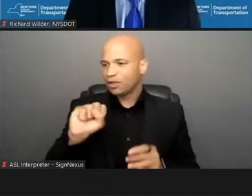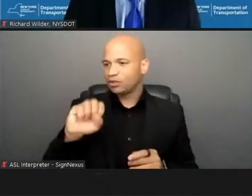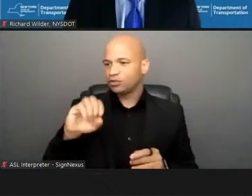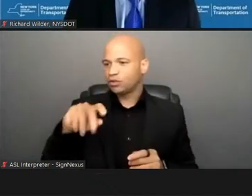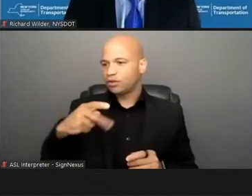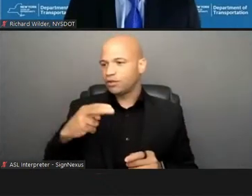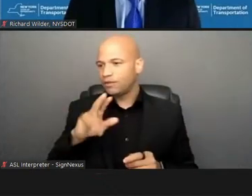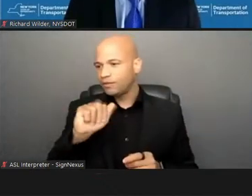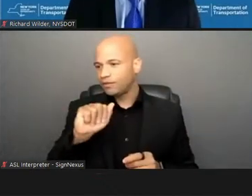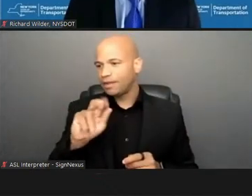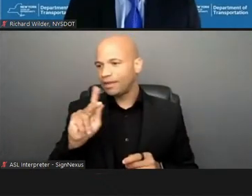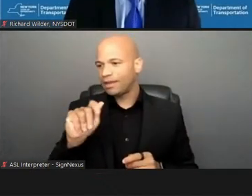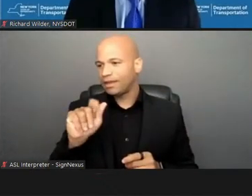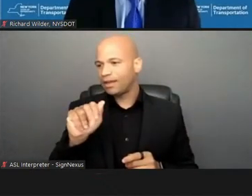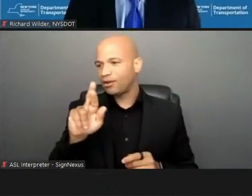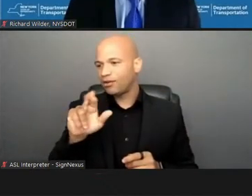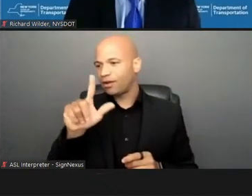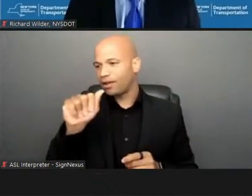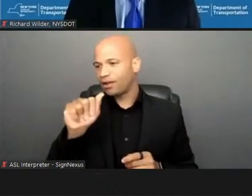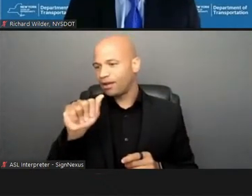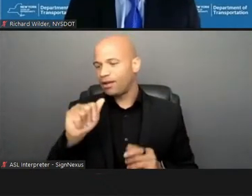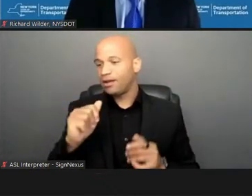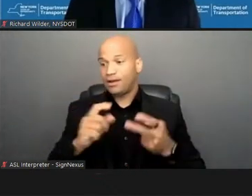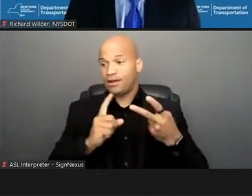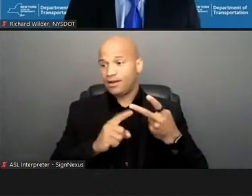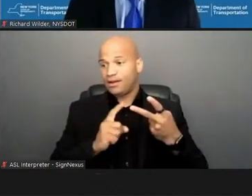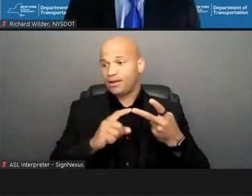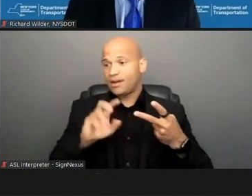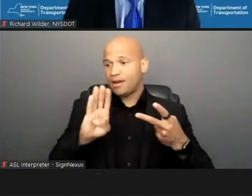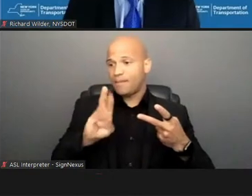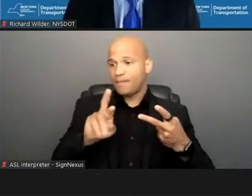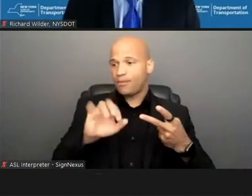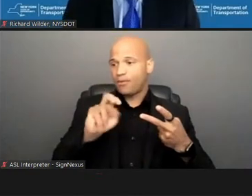kakarala followed by Brian Fritch